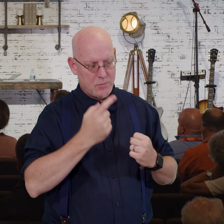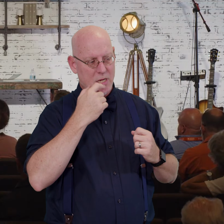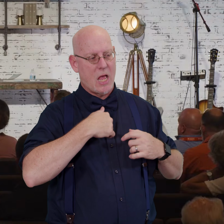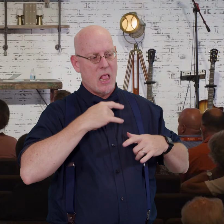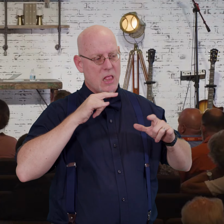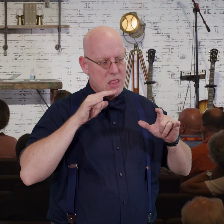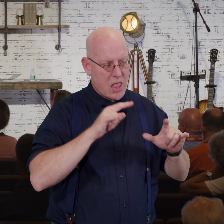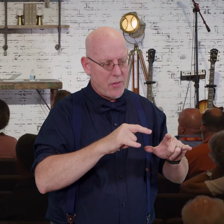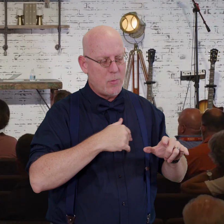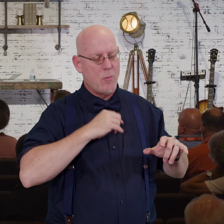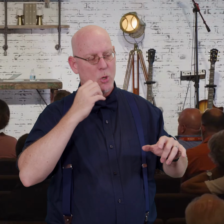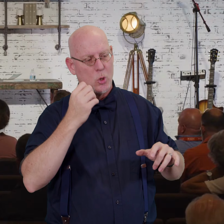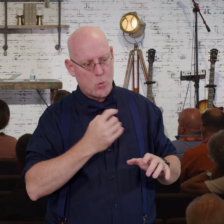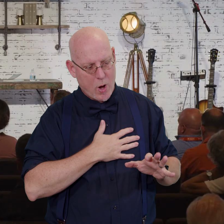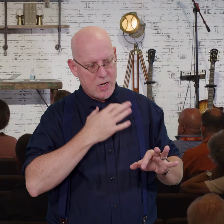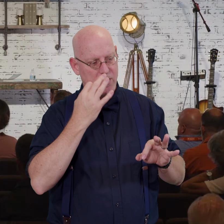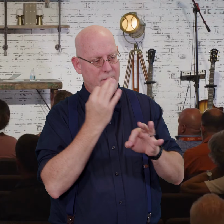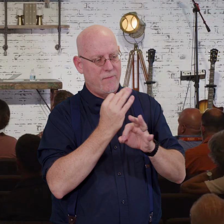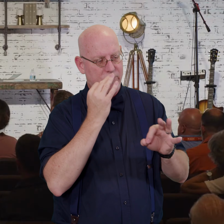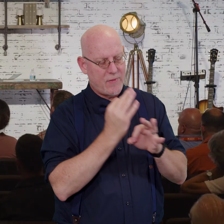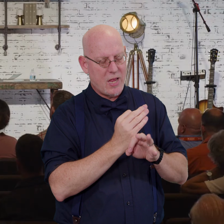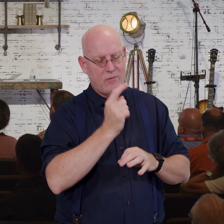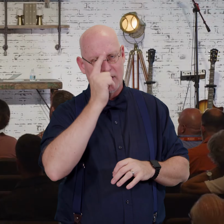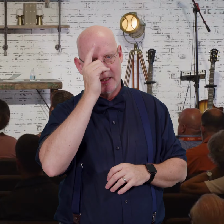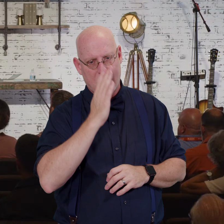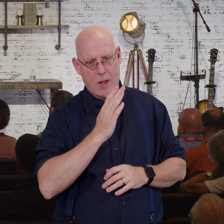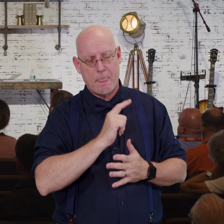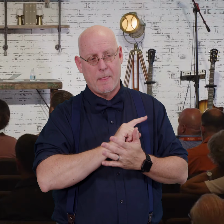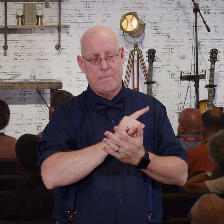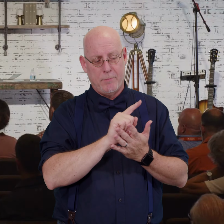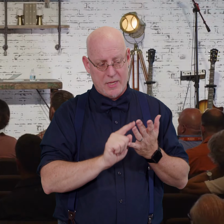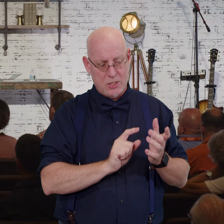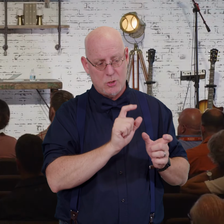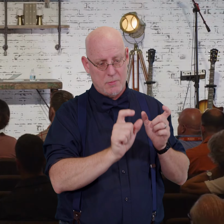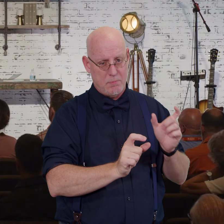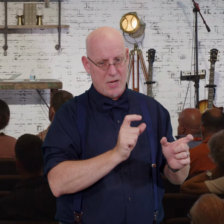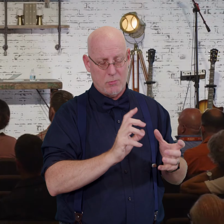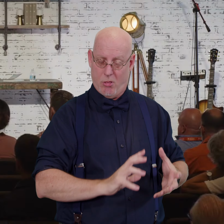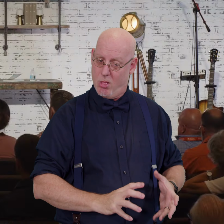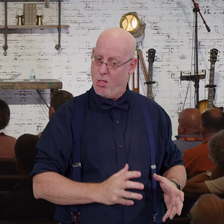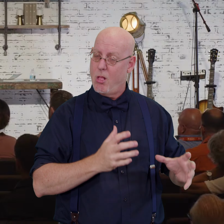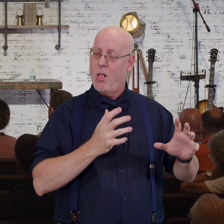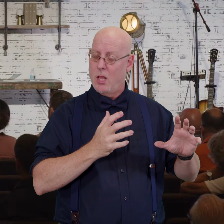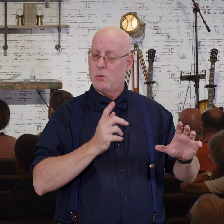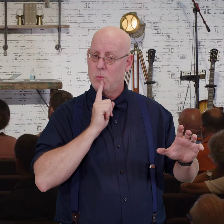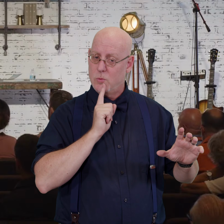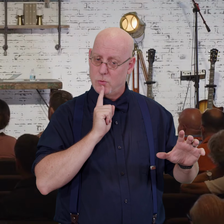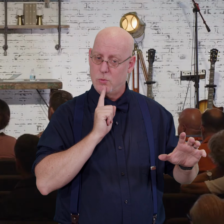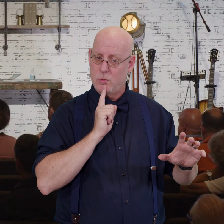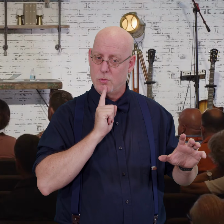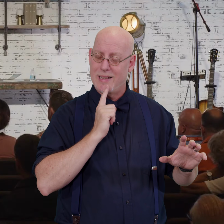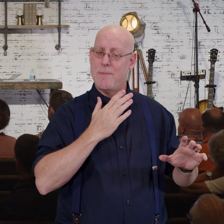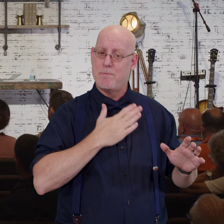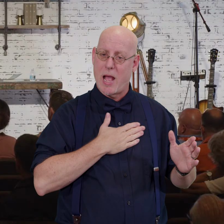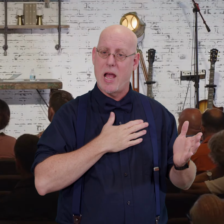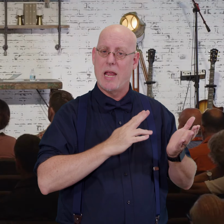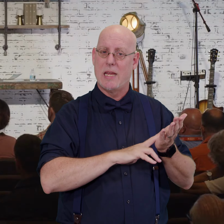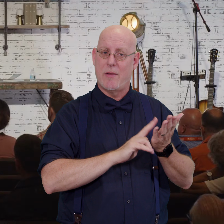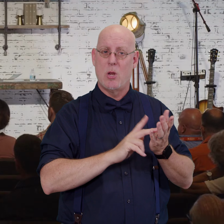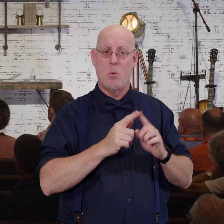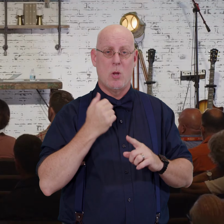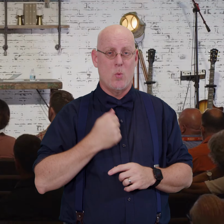I am a gracious, faithful God. And these are the people, as jacked up as they are, of my covenant.